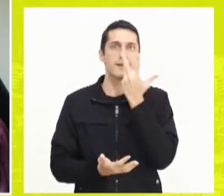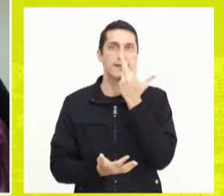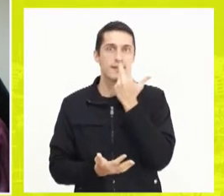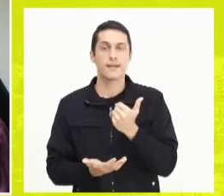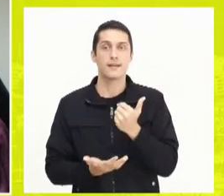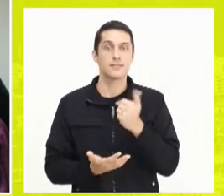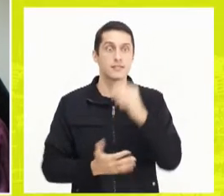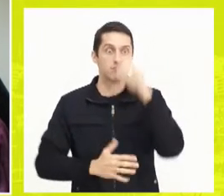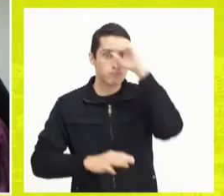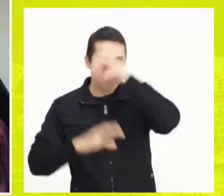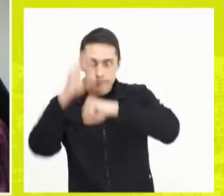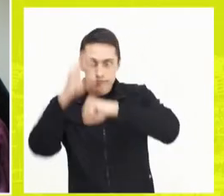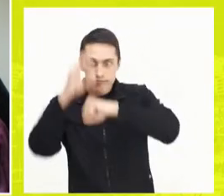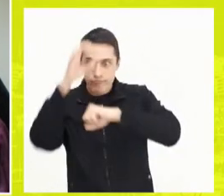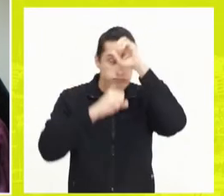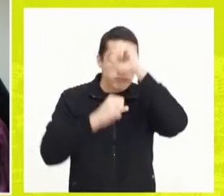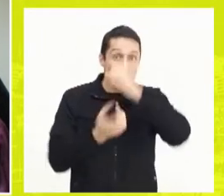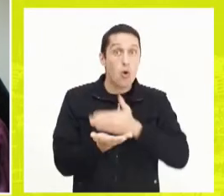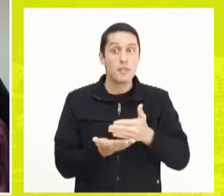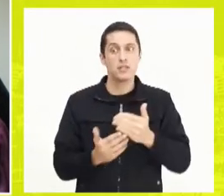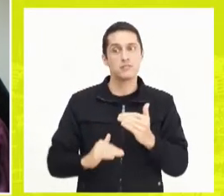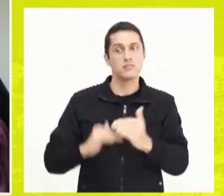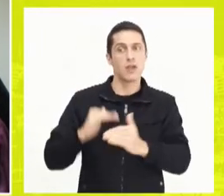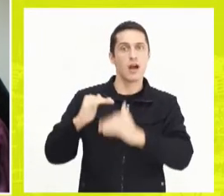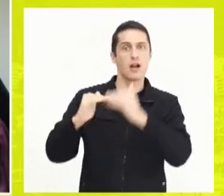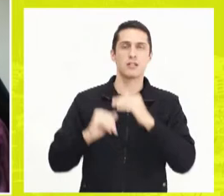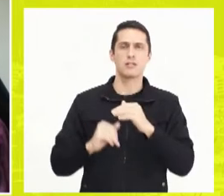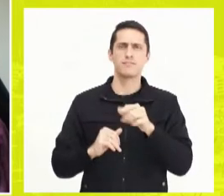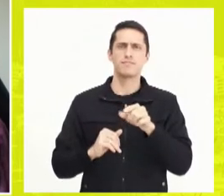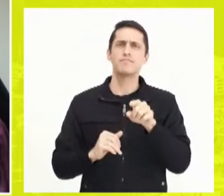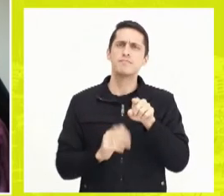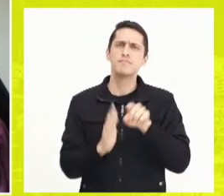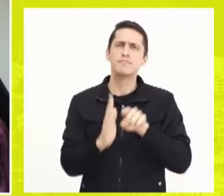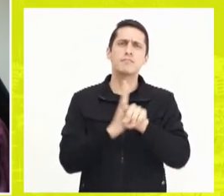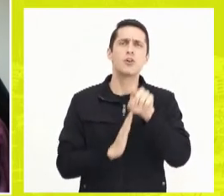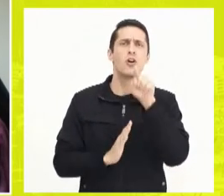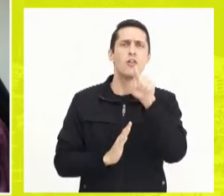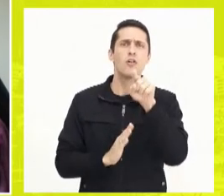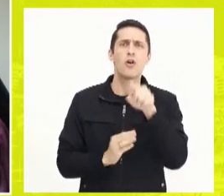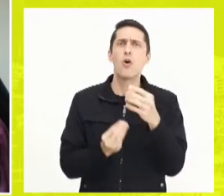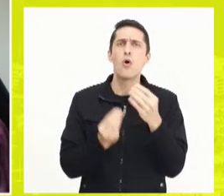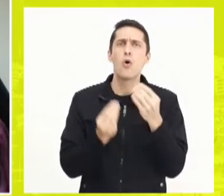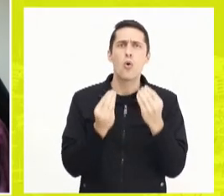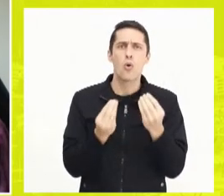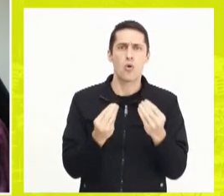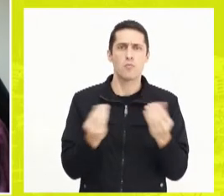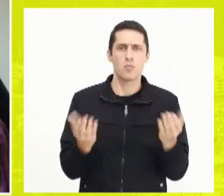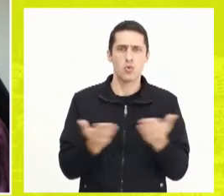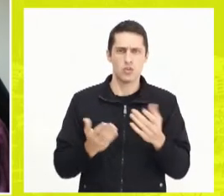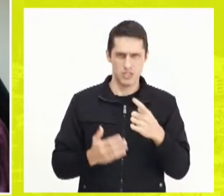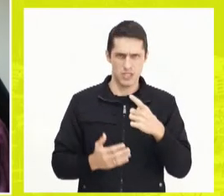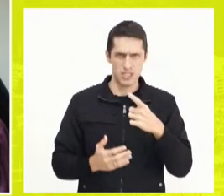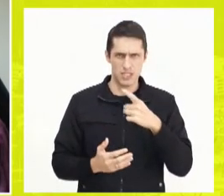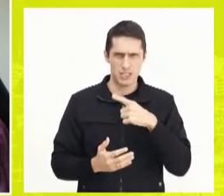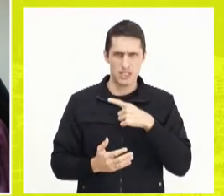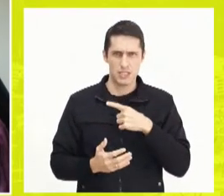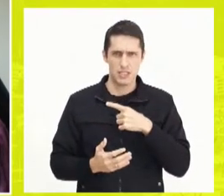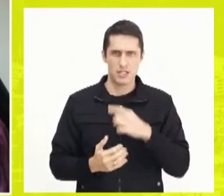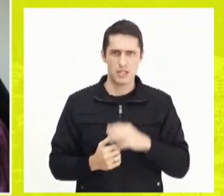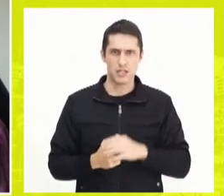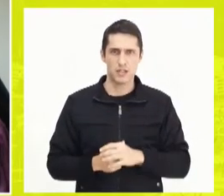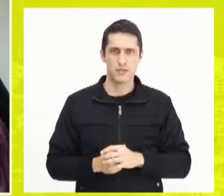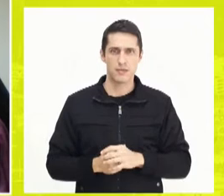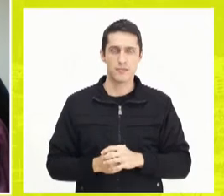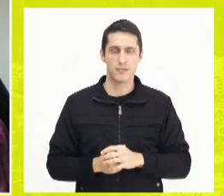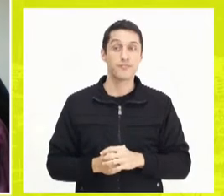there i'd like to know from you how this works is there an